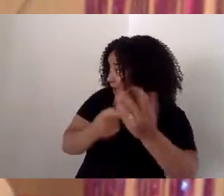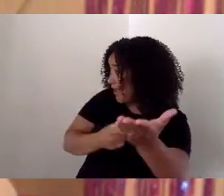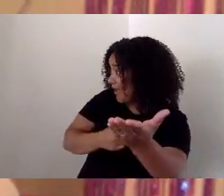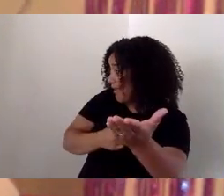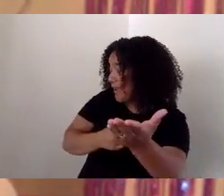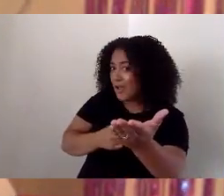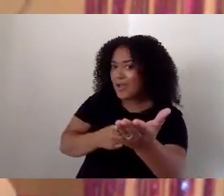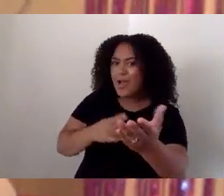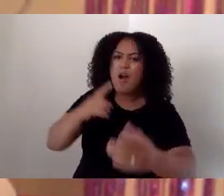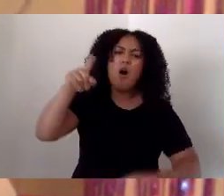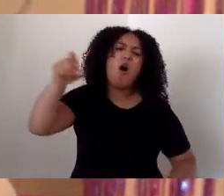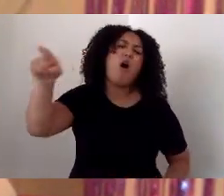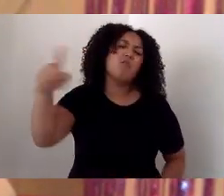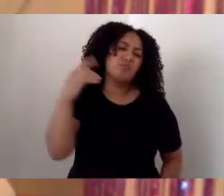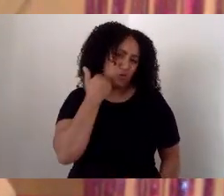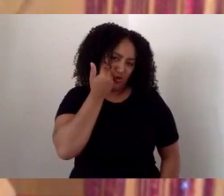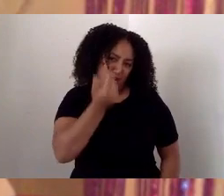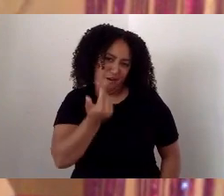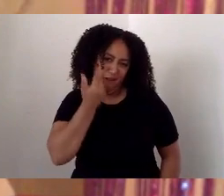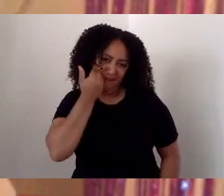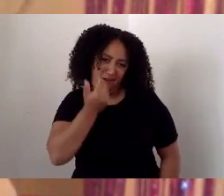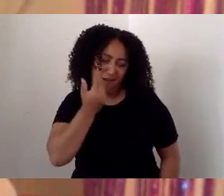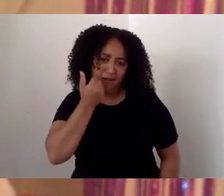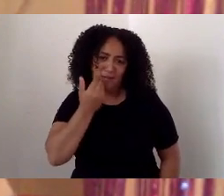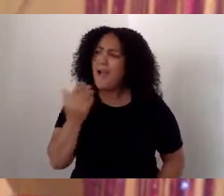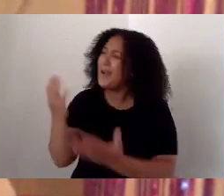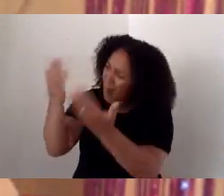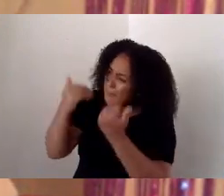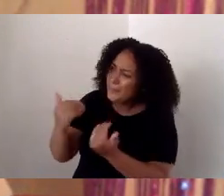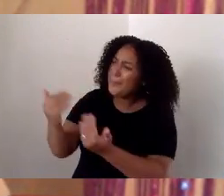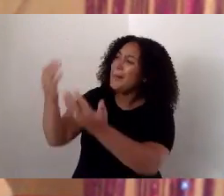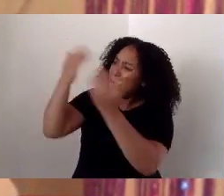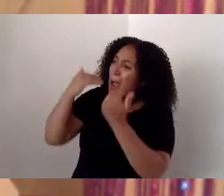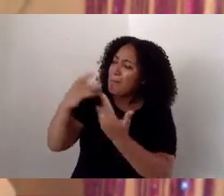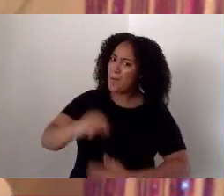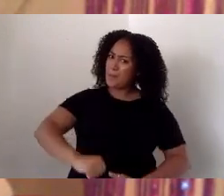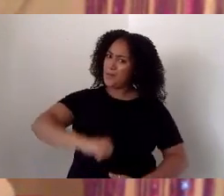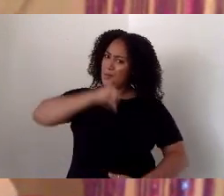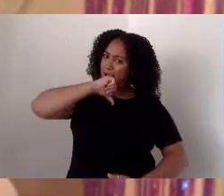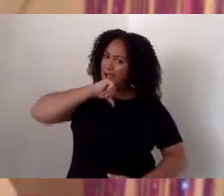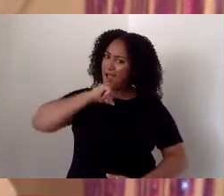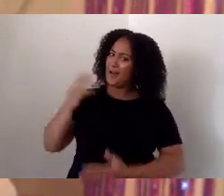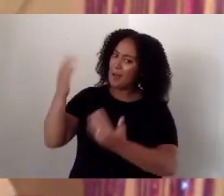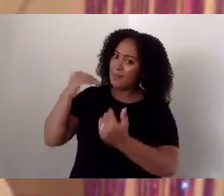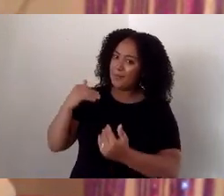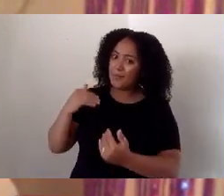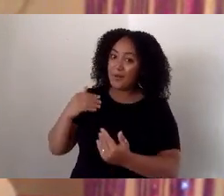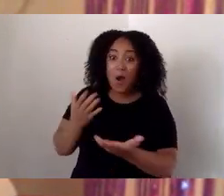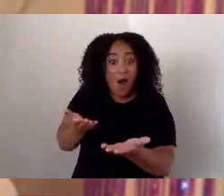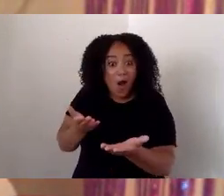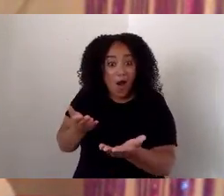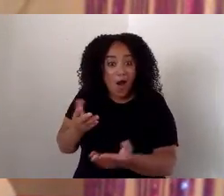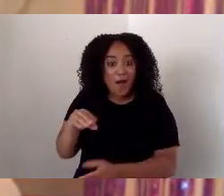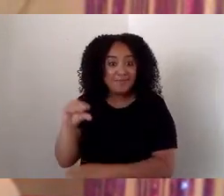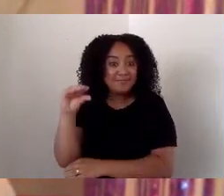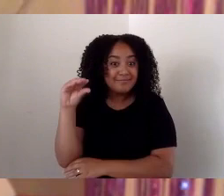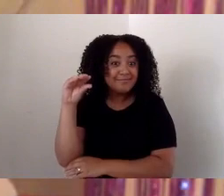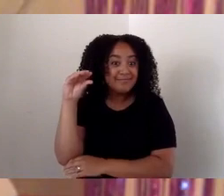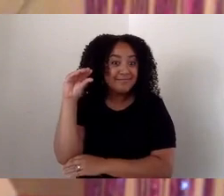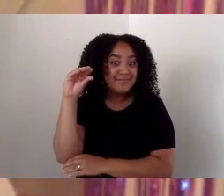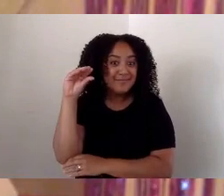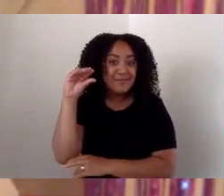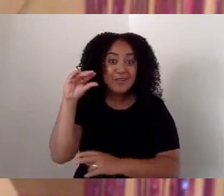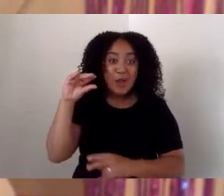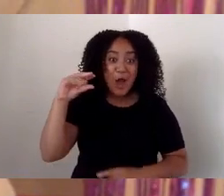bit shy. Flower, come on out and say hi to all the people. It's Pride. Oh, here they come. Look